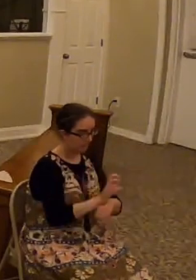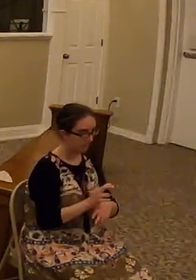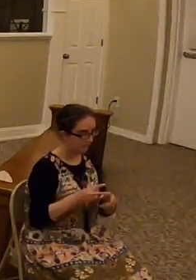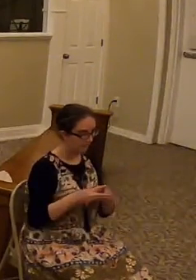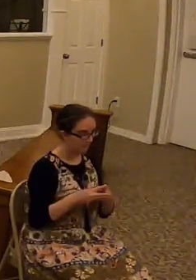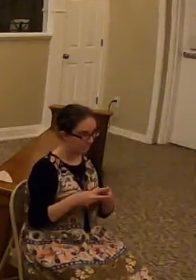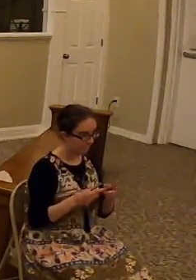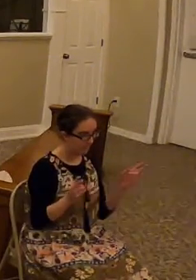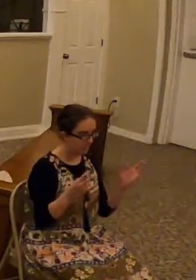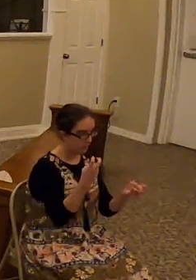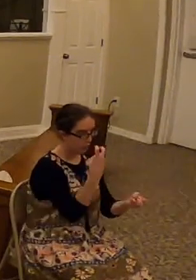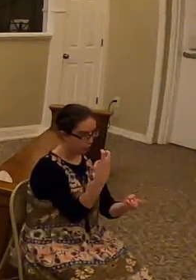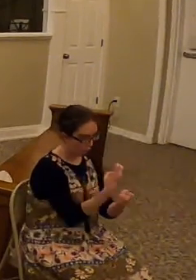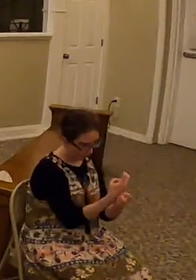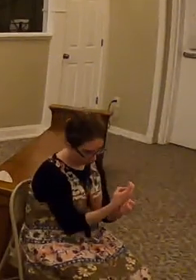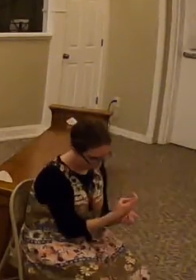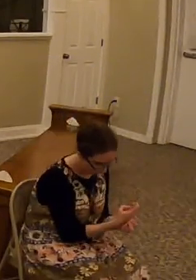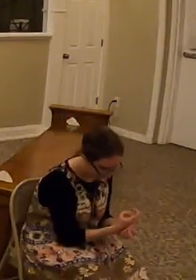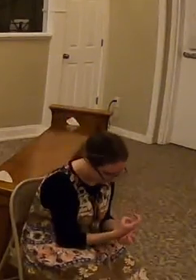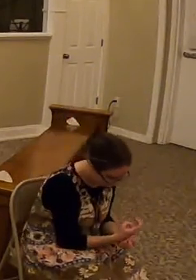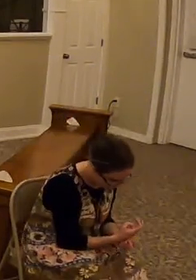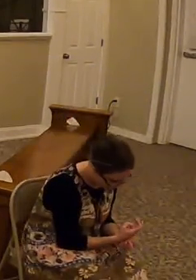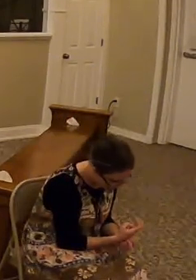quite complicated.